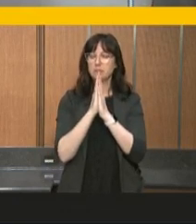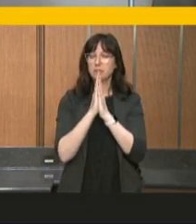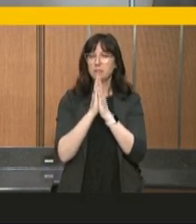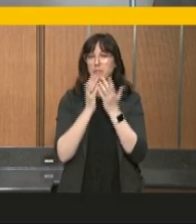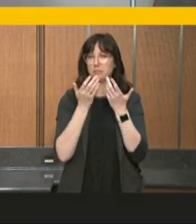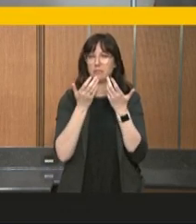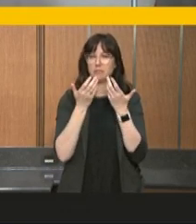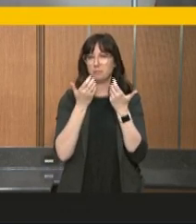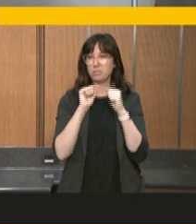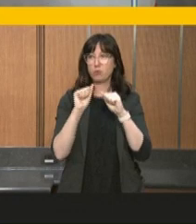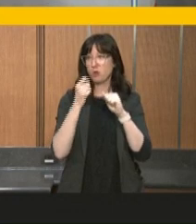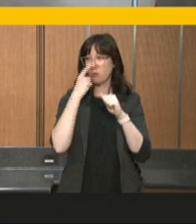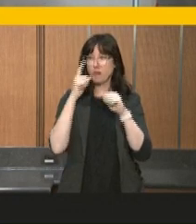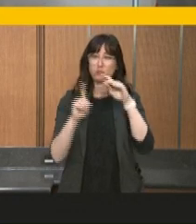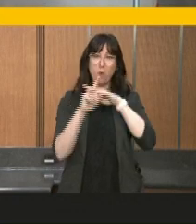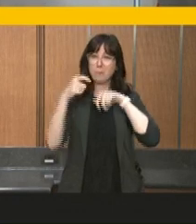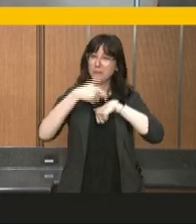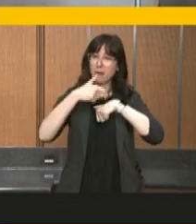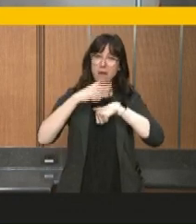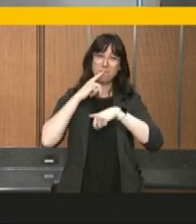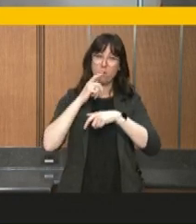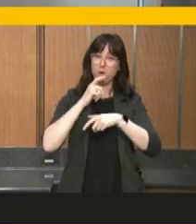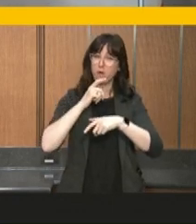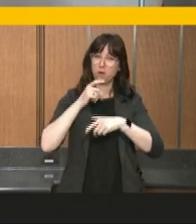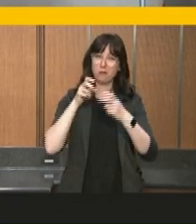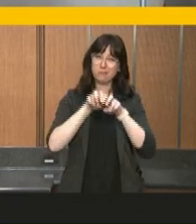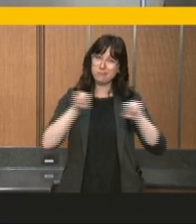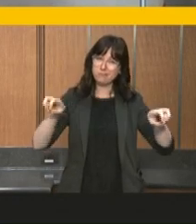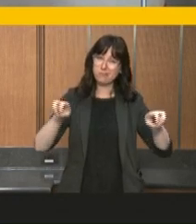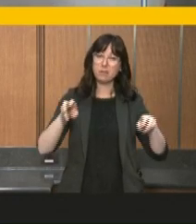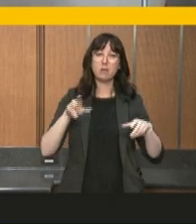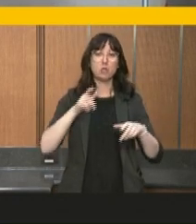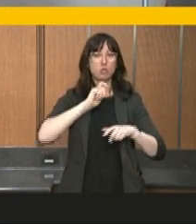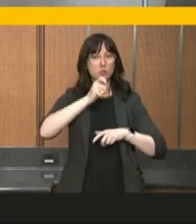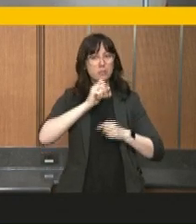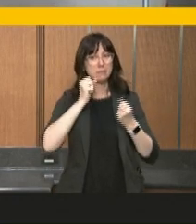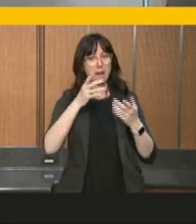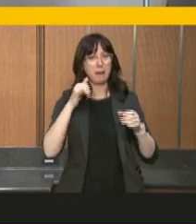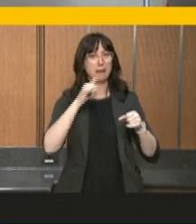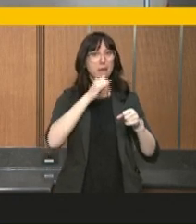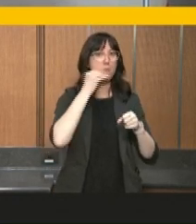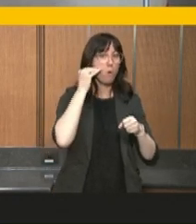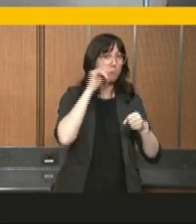on time for press conferences, because since many journalists are working from home,